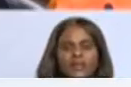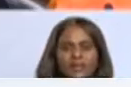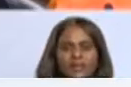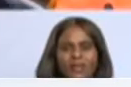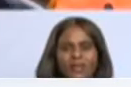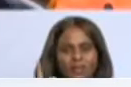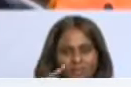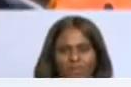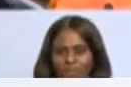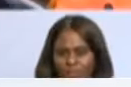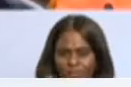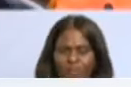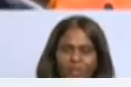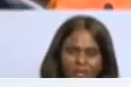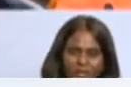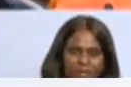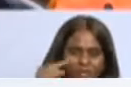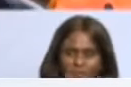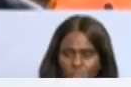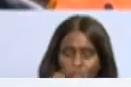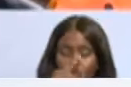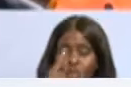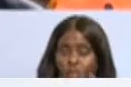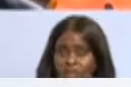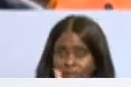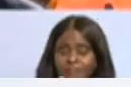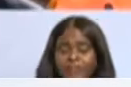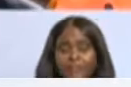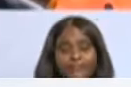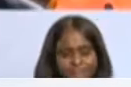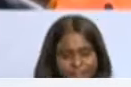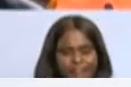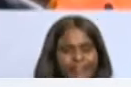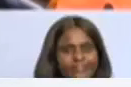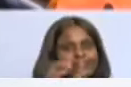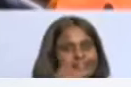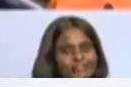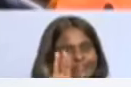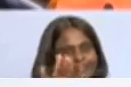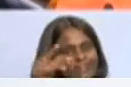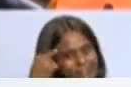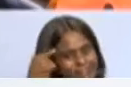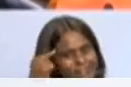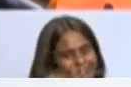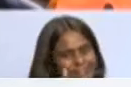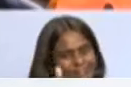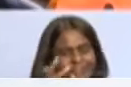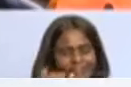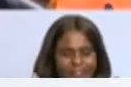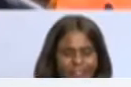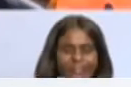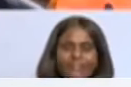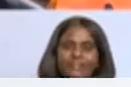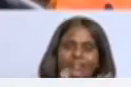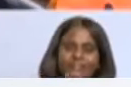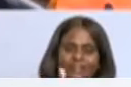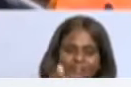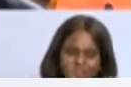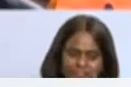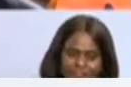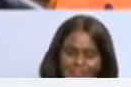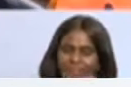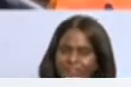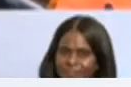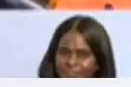members, for those that are willing to invest. Your government wants Zambian citizens and companies